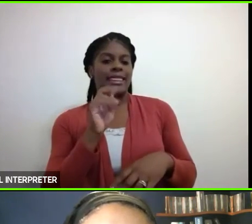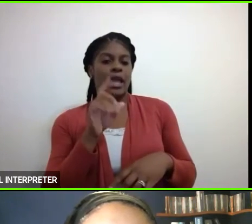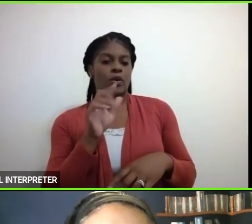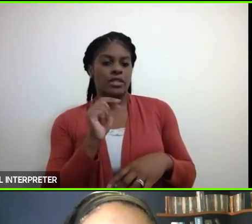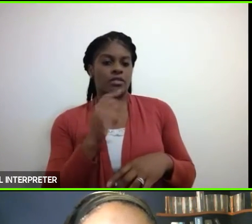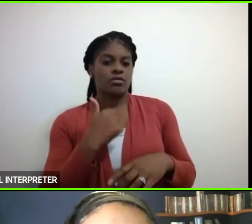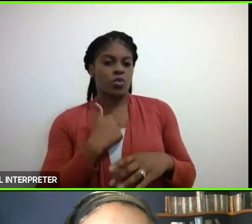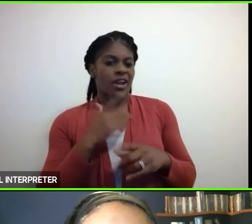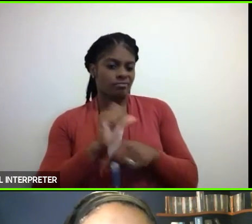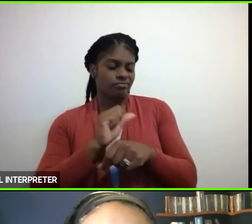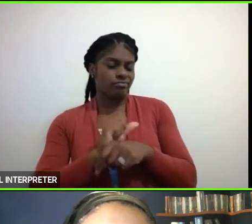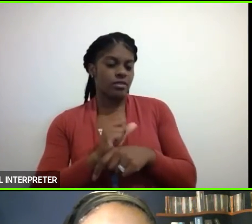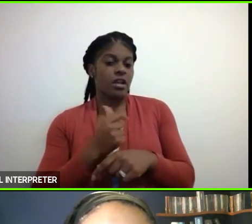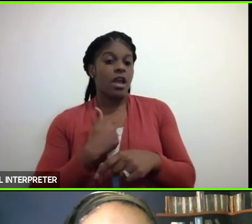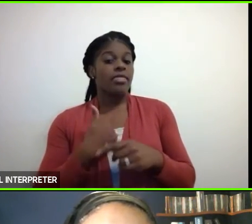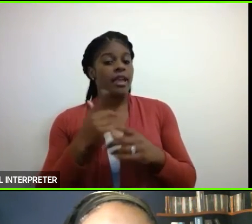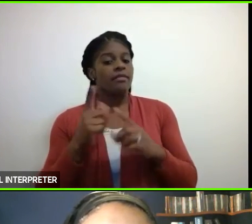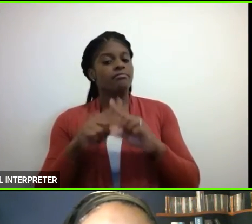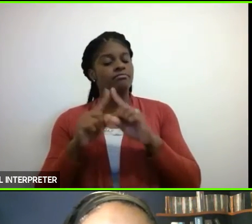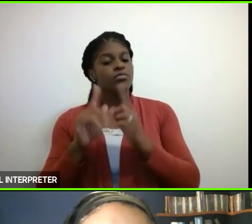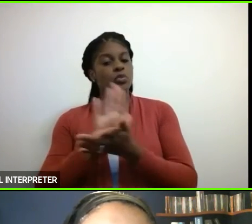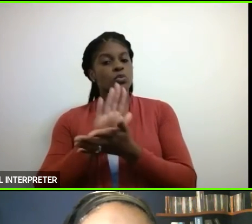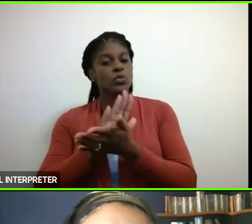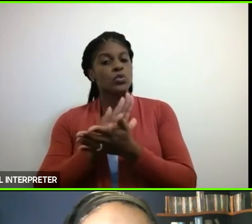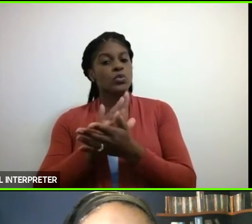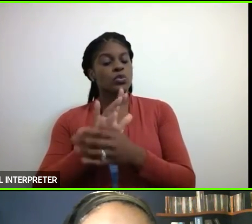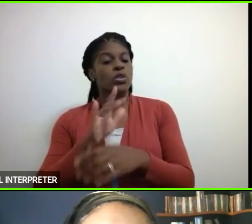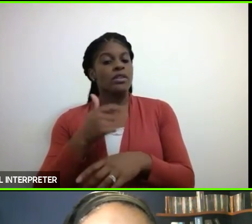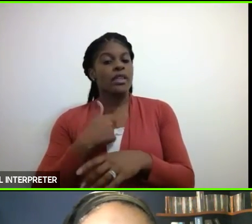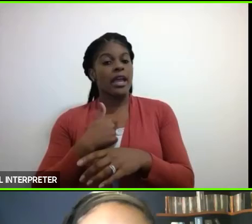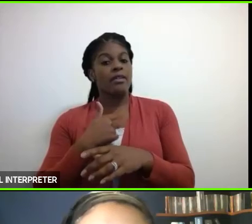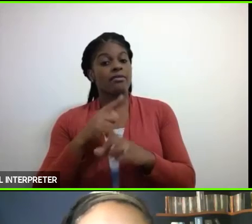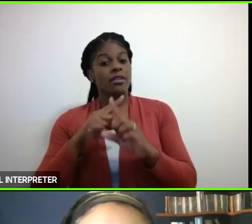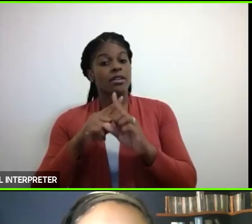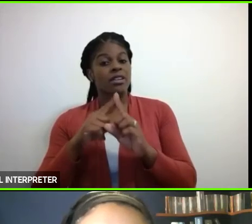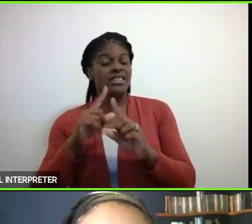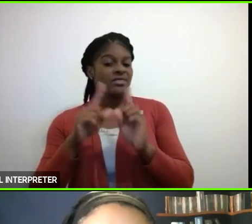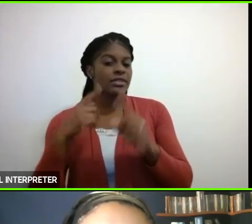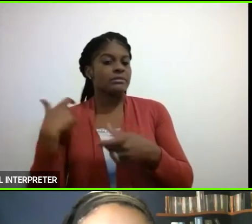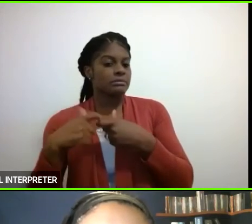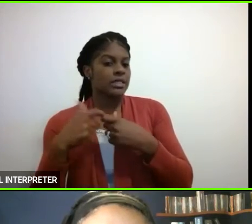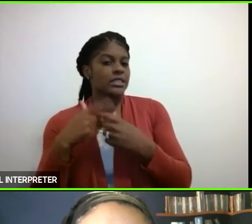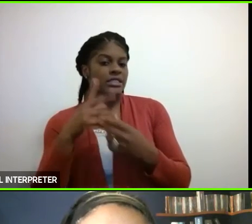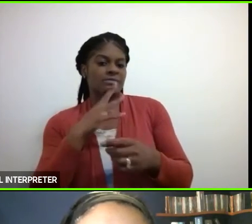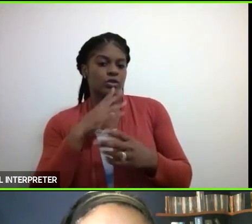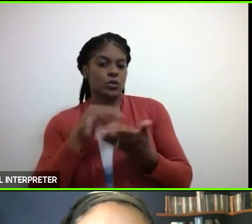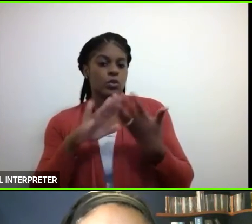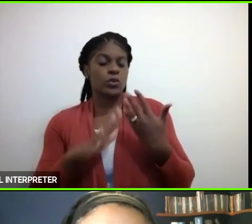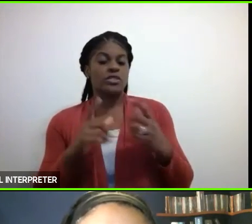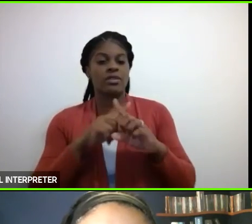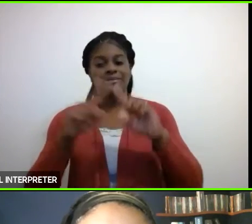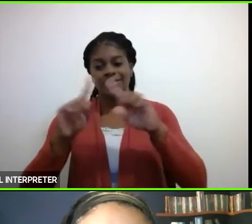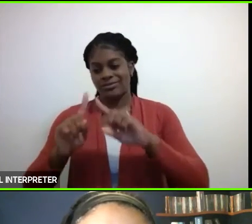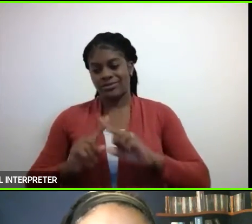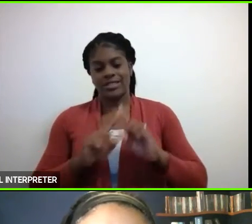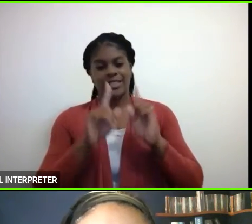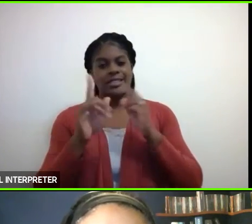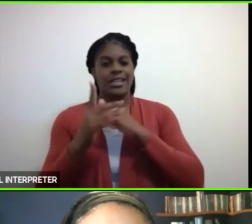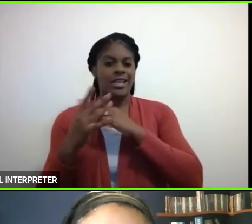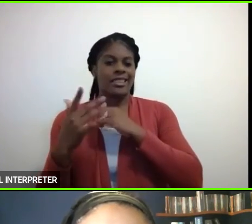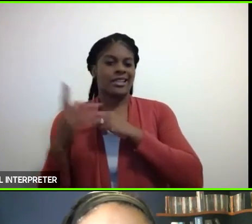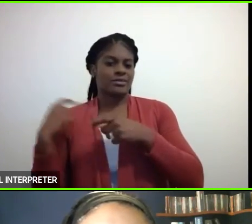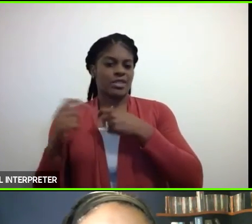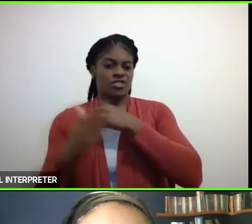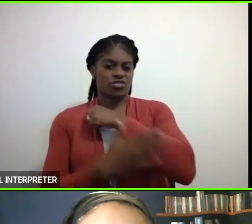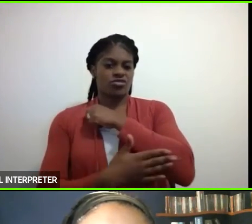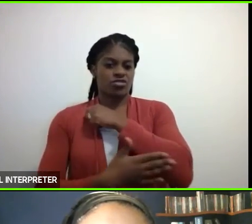I serve schools that have primarily Spanish-speaking students from Honduras, Guatemala, El Salvador. Love my students and families. But I